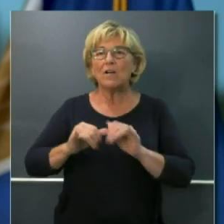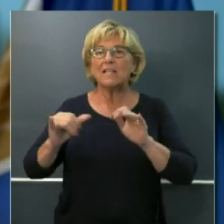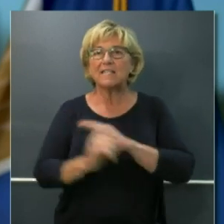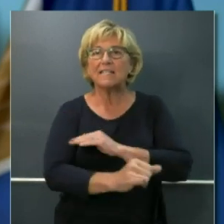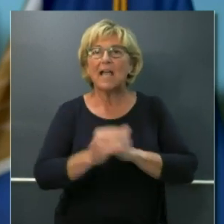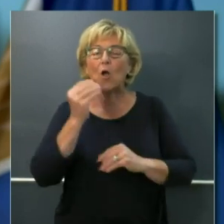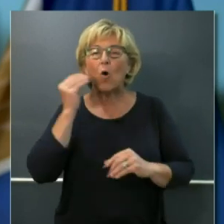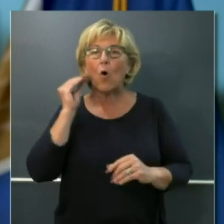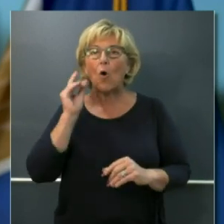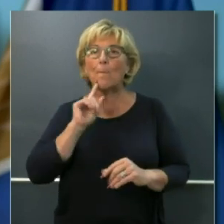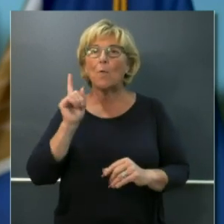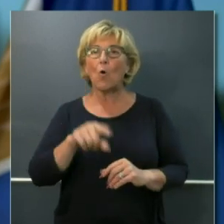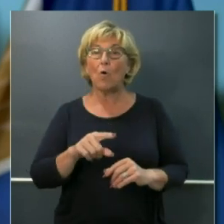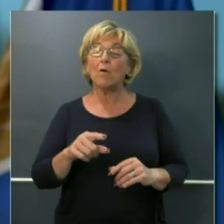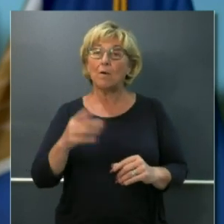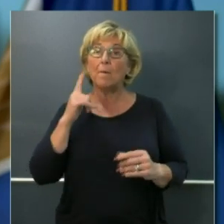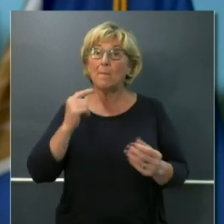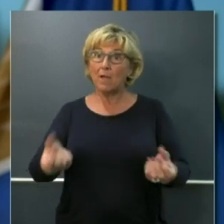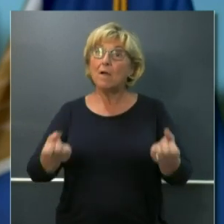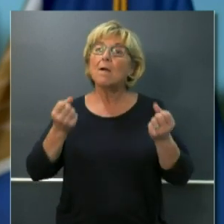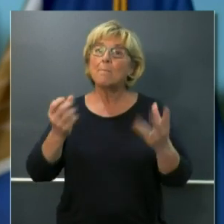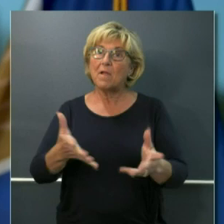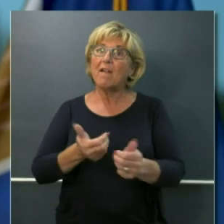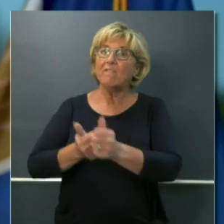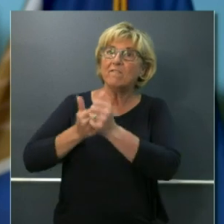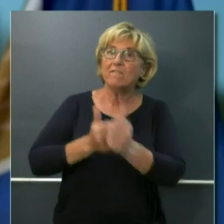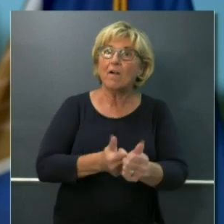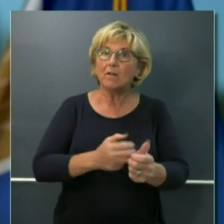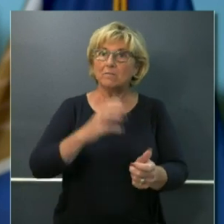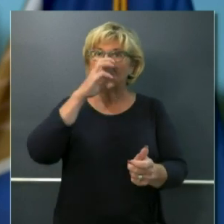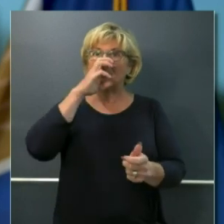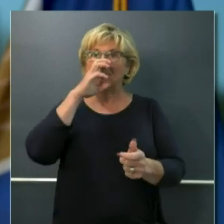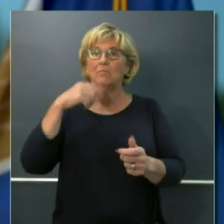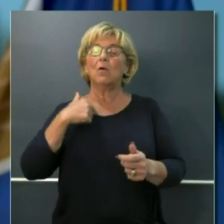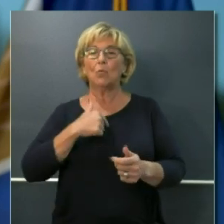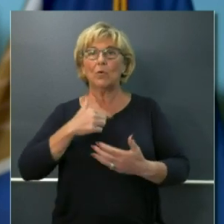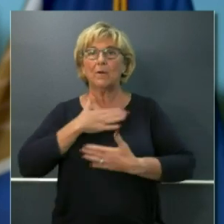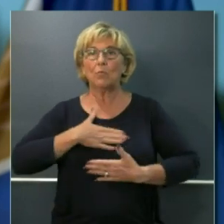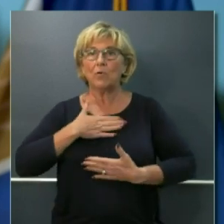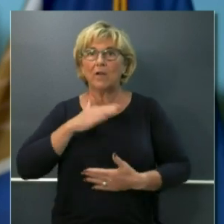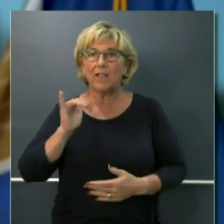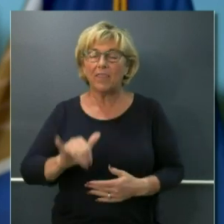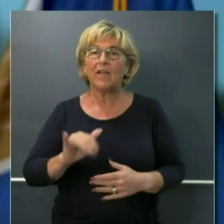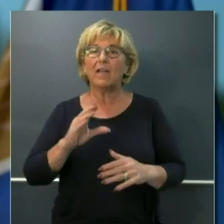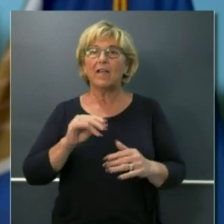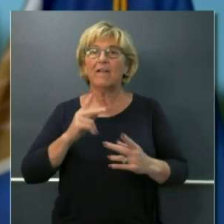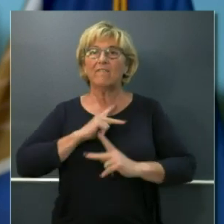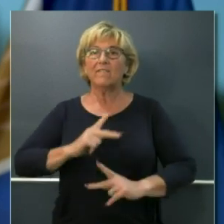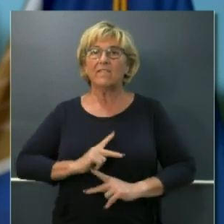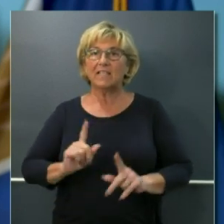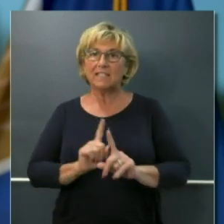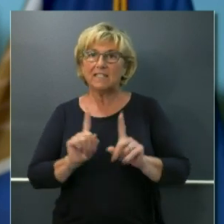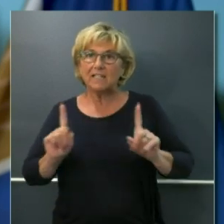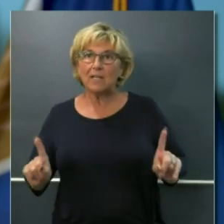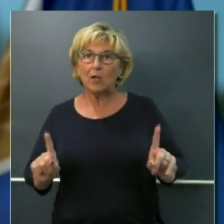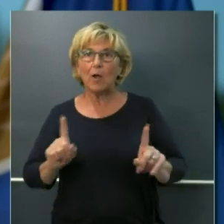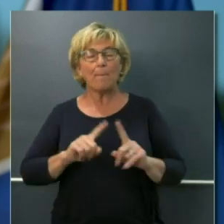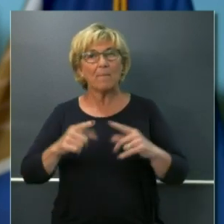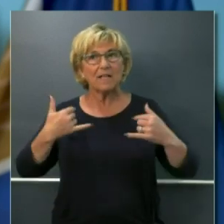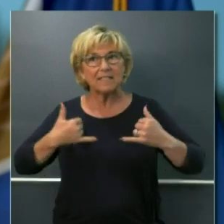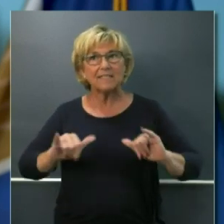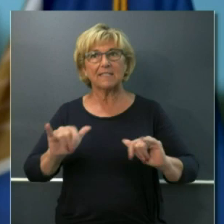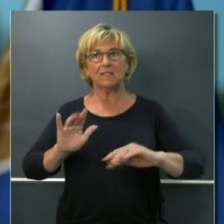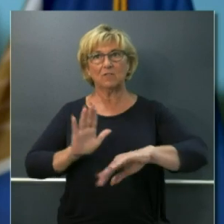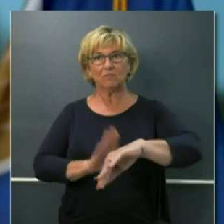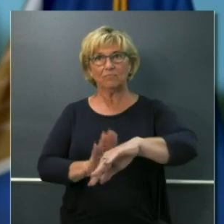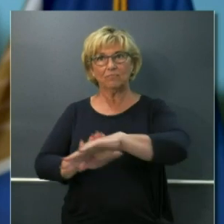taken seriously, overwhelmingly, the stay-at-home orders and physical distancing. But I want to caution